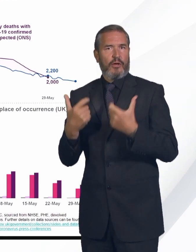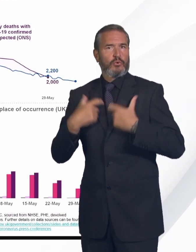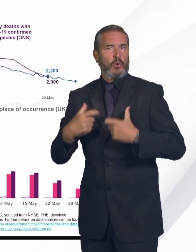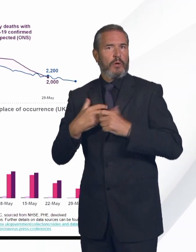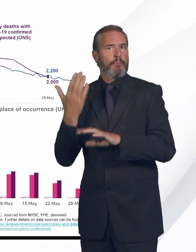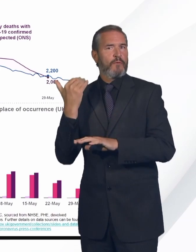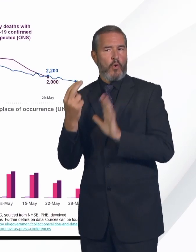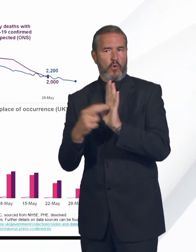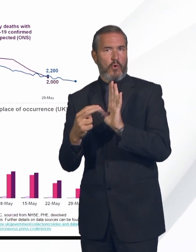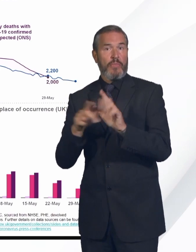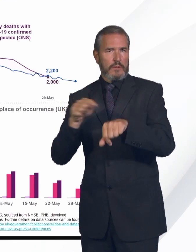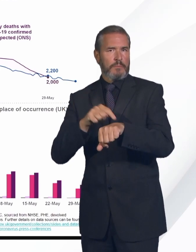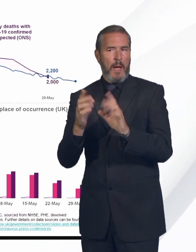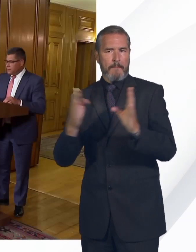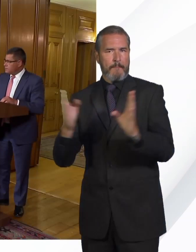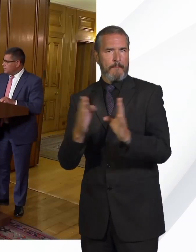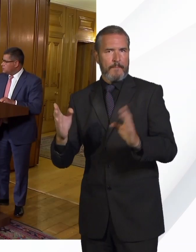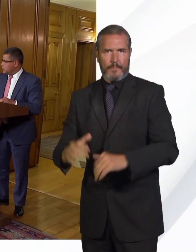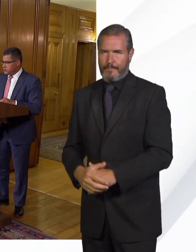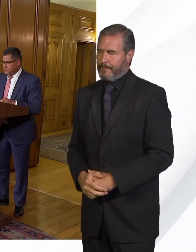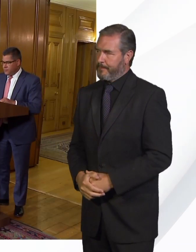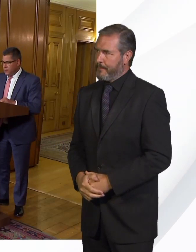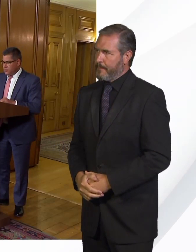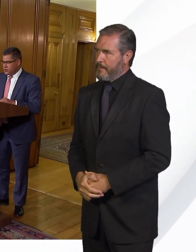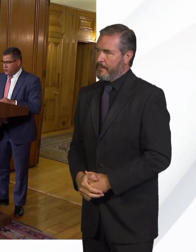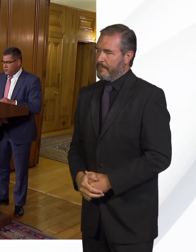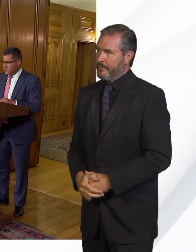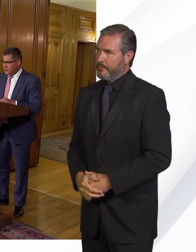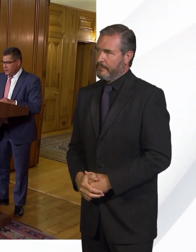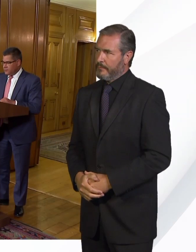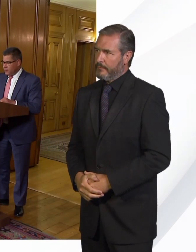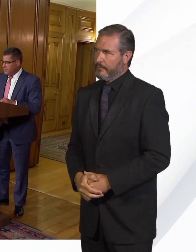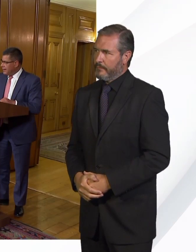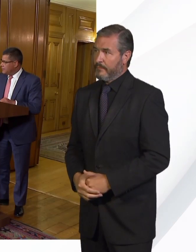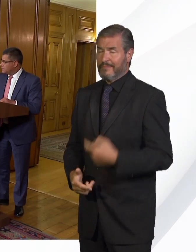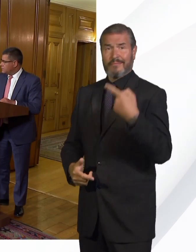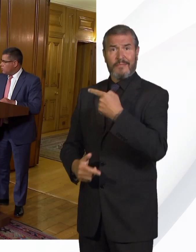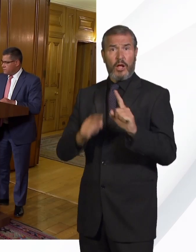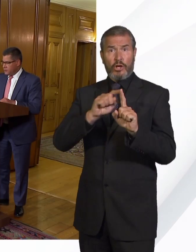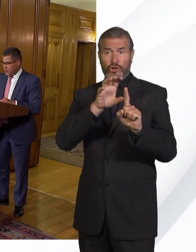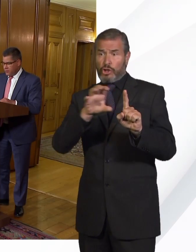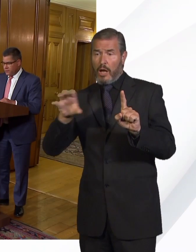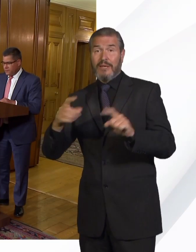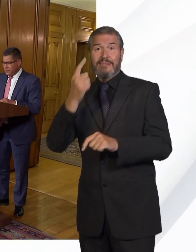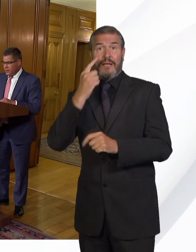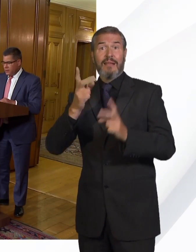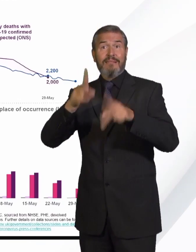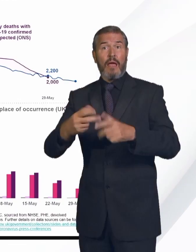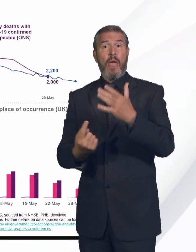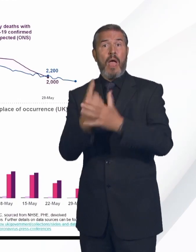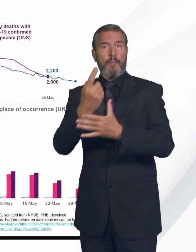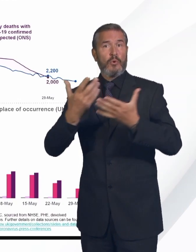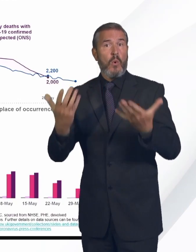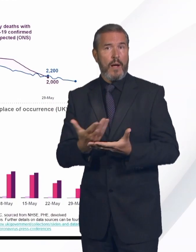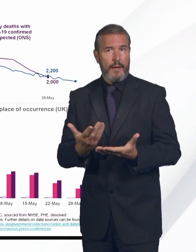over the same period. The second chart shows deaths by place of occurrence. Since